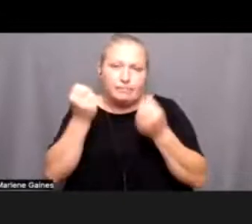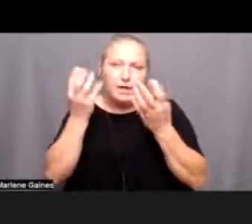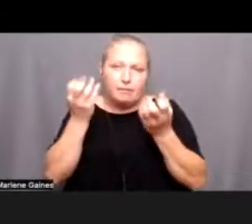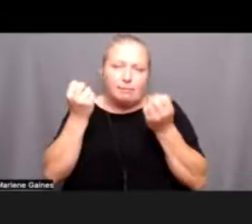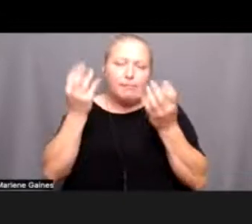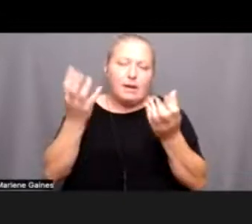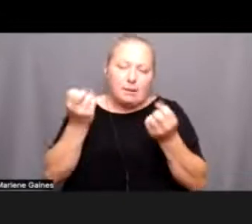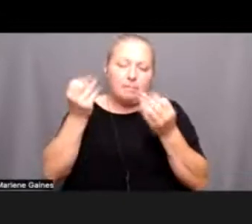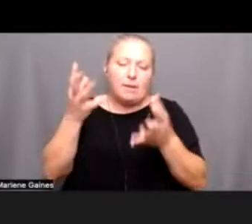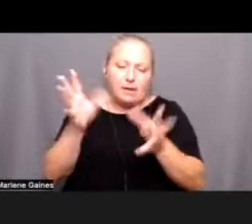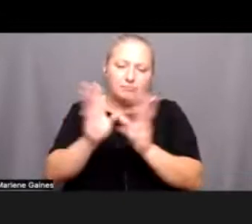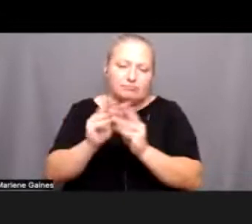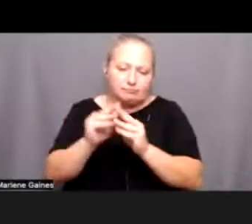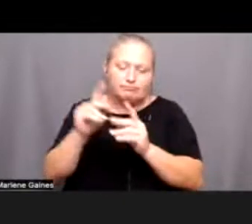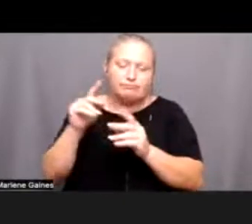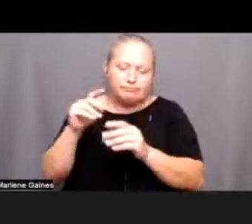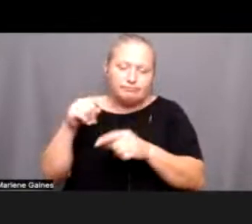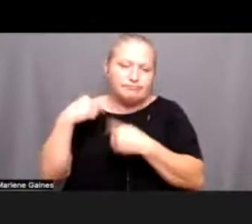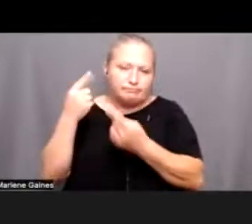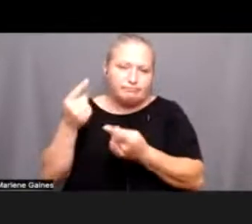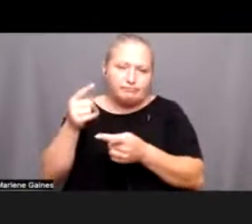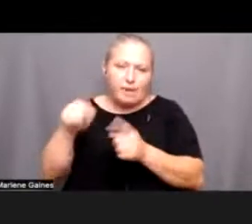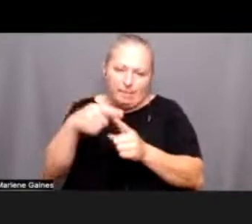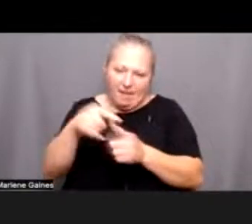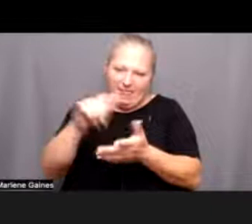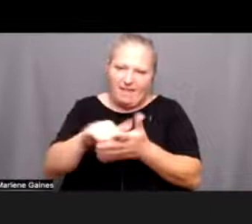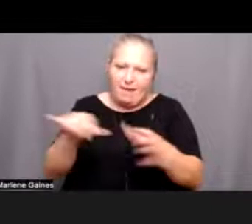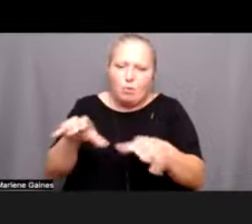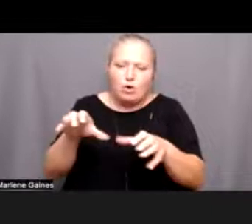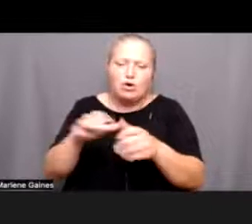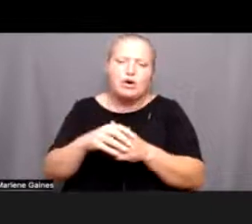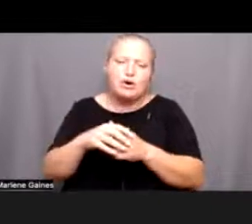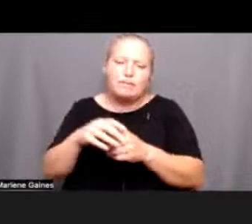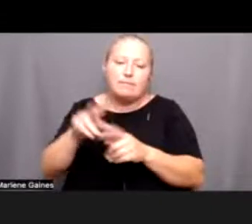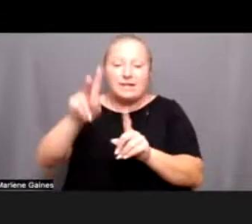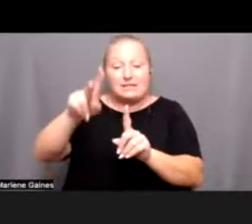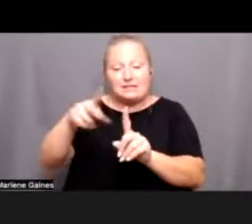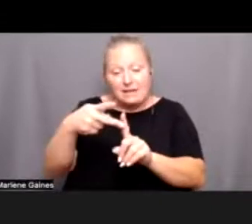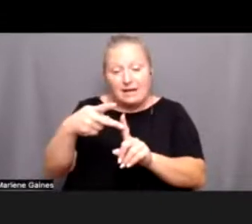many engagement sessions we've had around this work. I think the second,